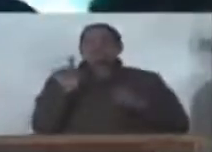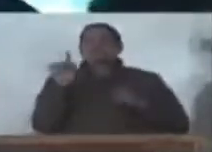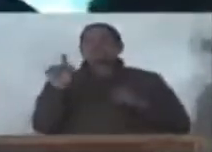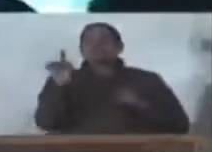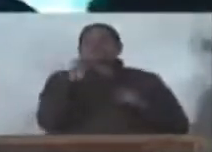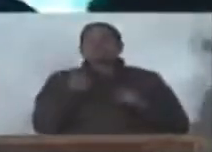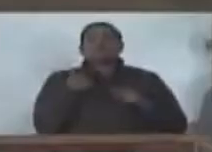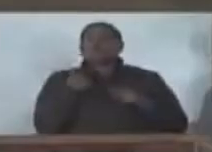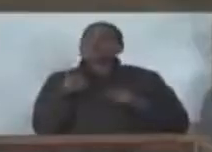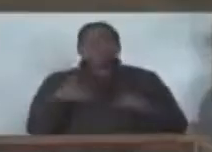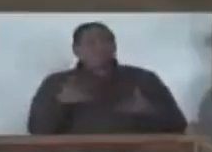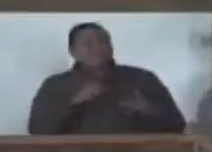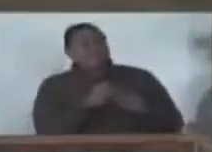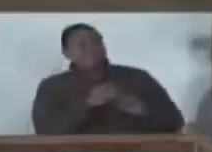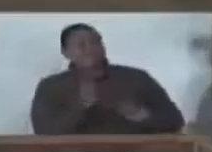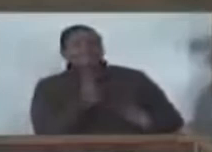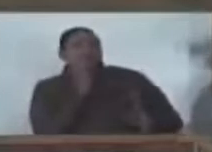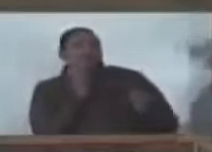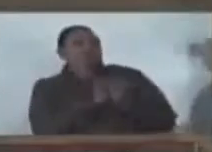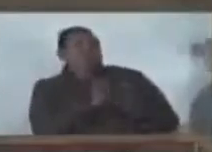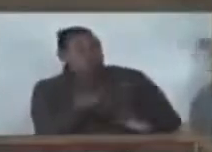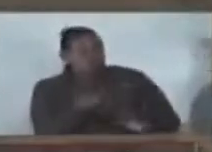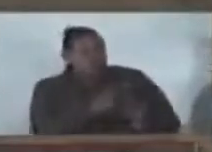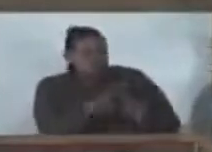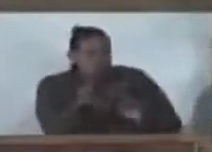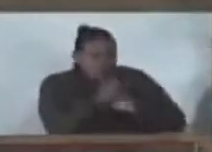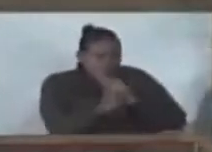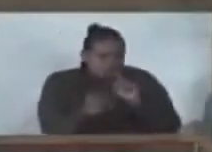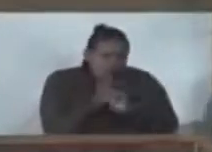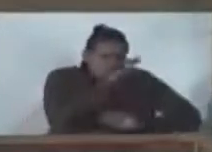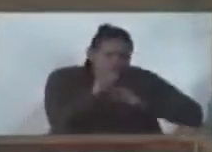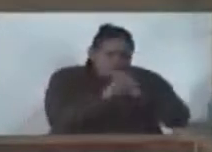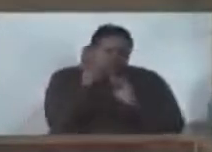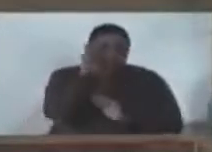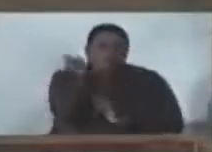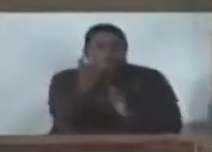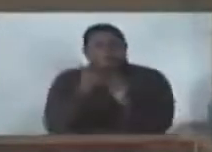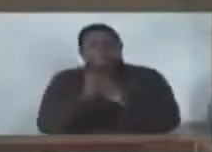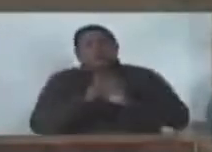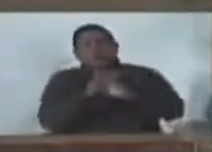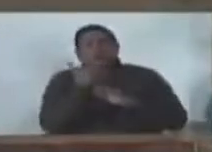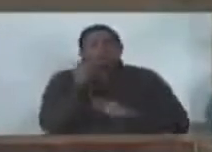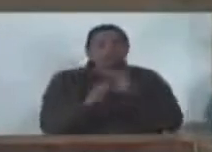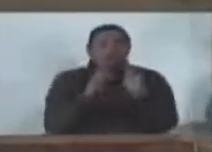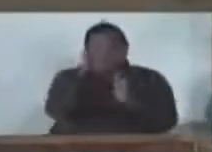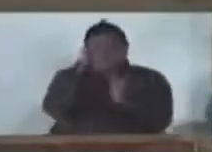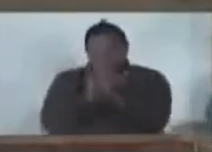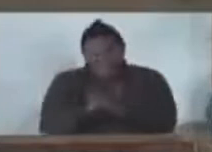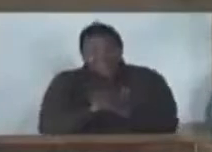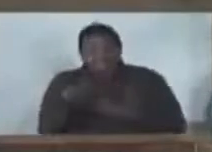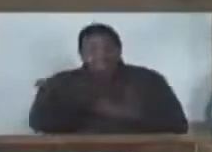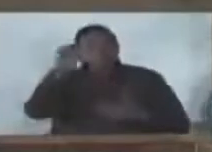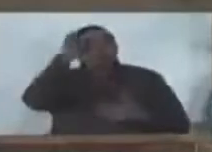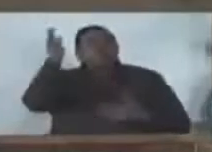offensive environment. But, Mr. Speaker, the laws will only be deterrents if people believe that they will